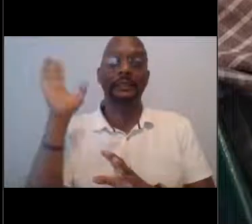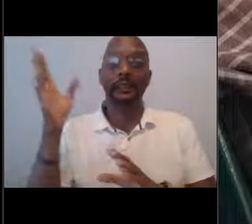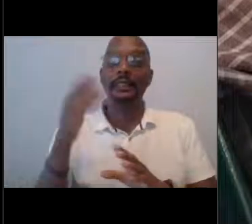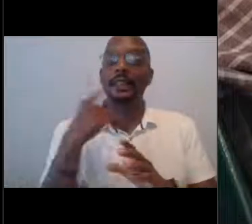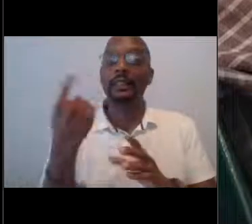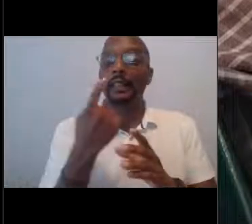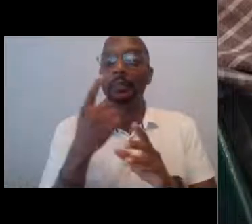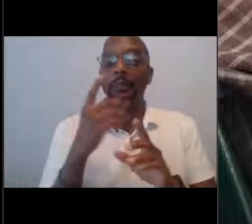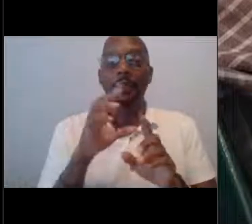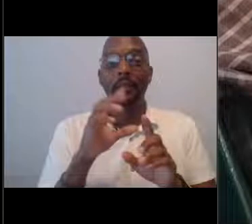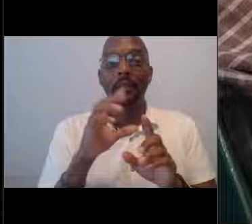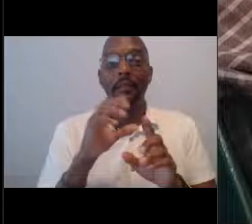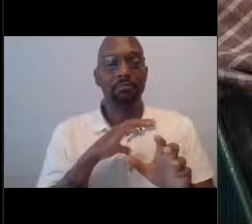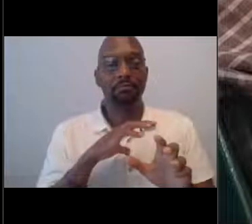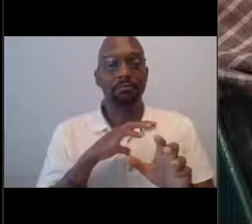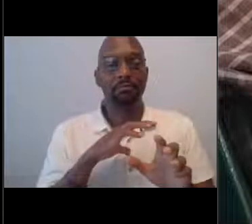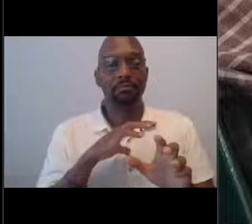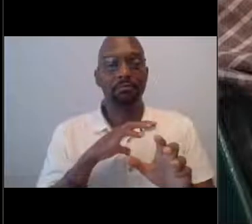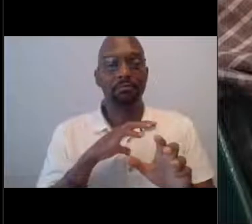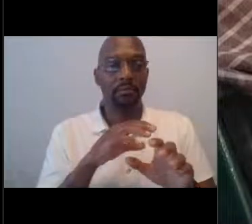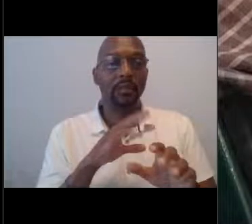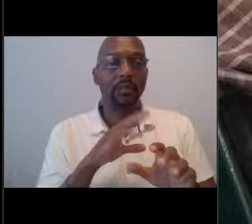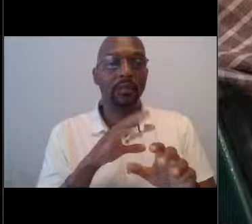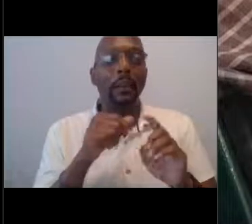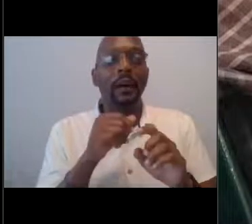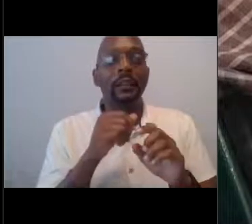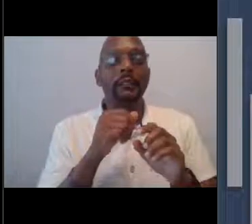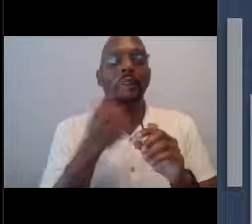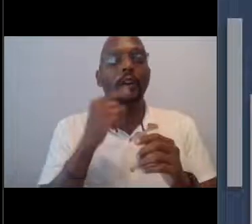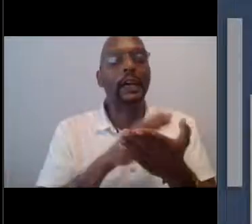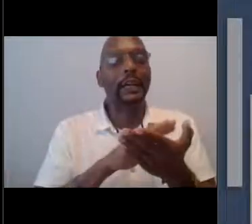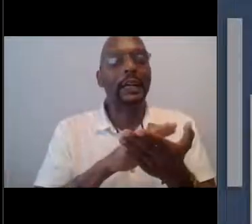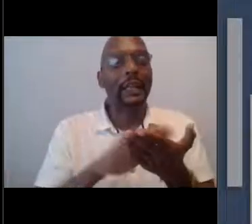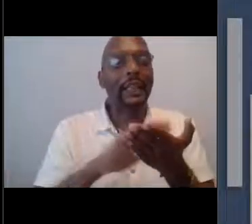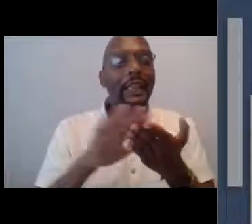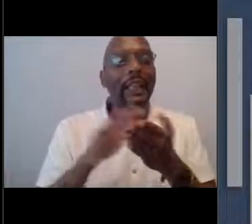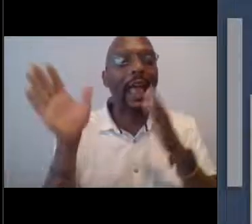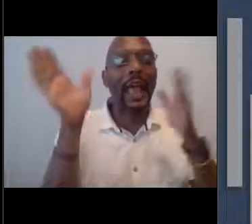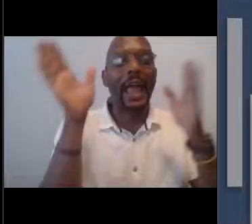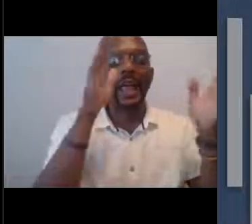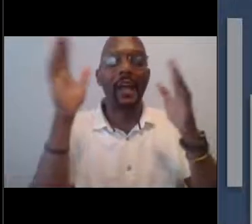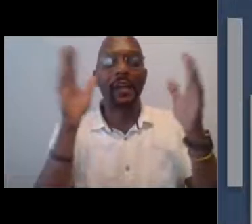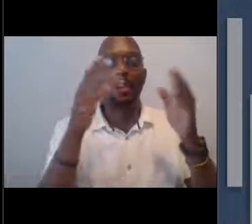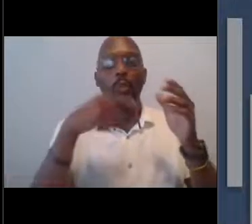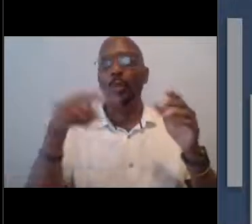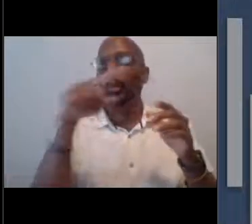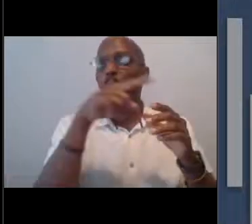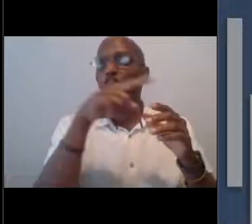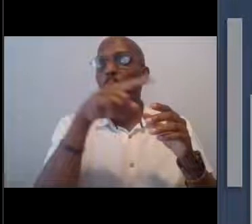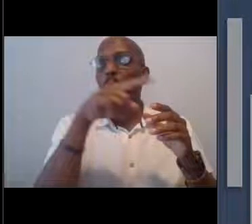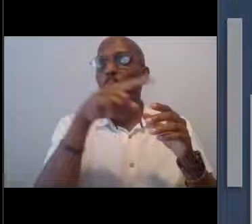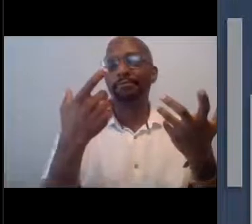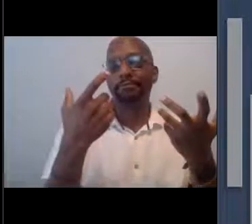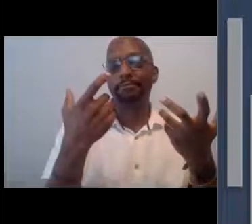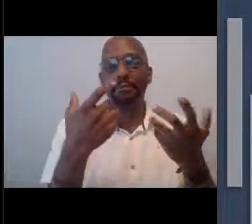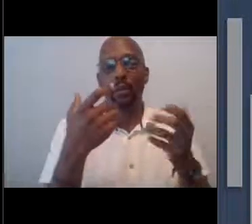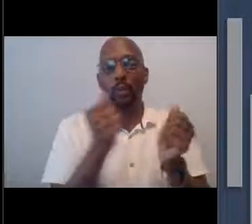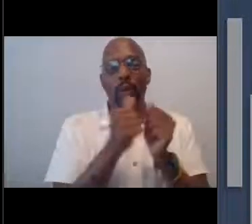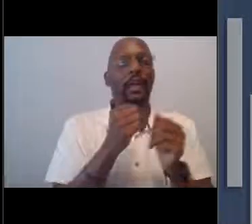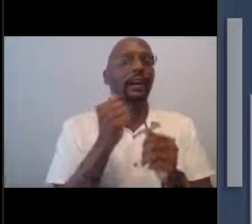On Coalition for Clean Air, the Clean Air Action Day, I just want to say we commissioners in our both commission role and in our day